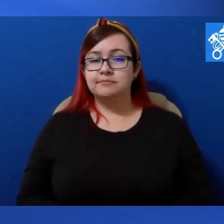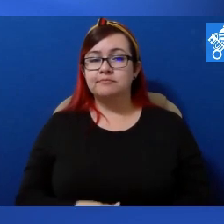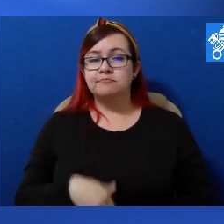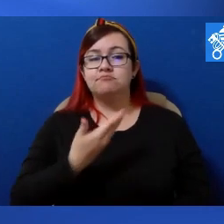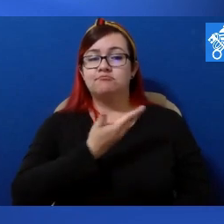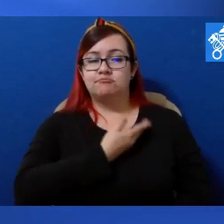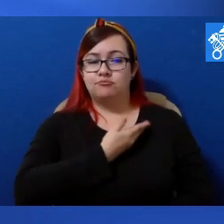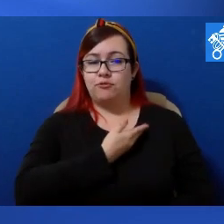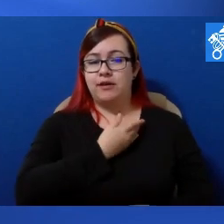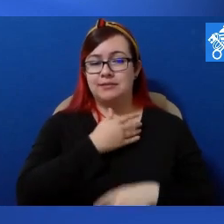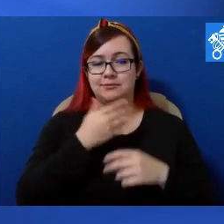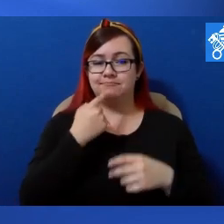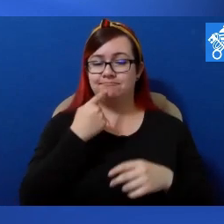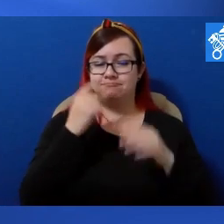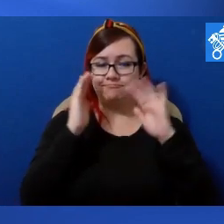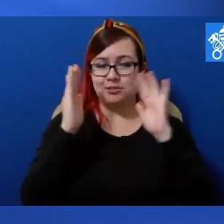greeting the